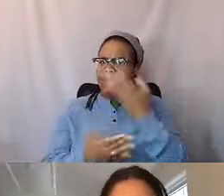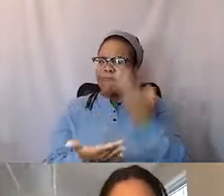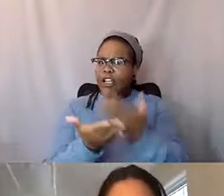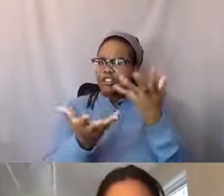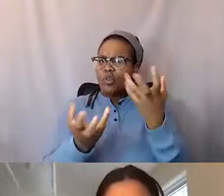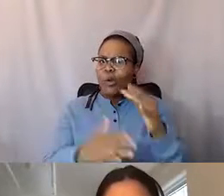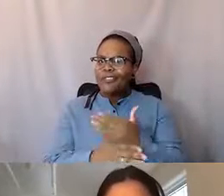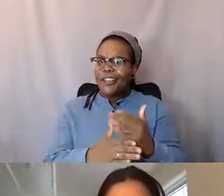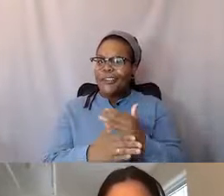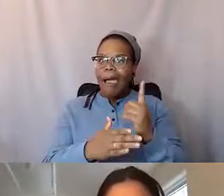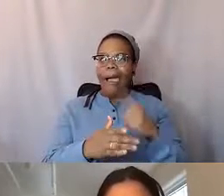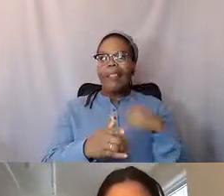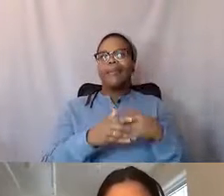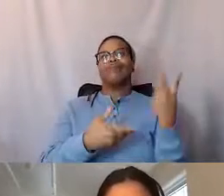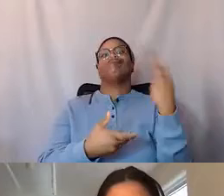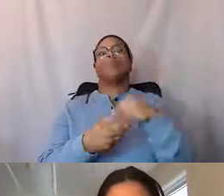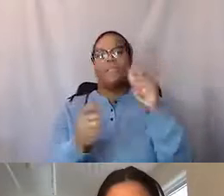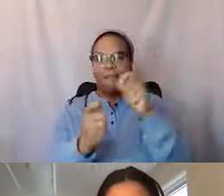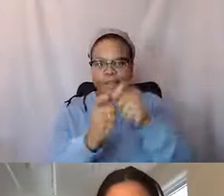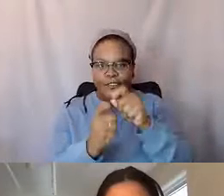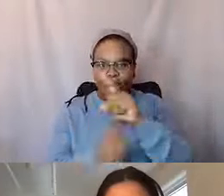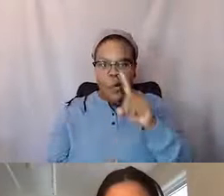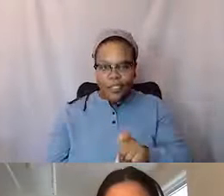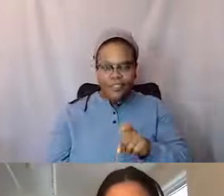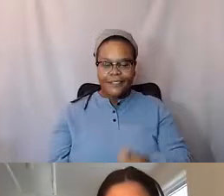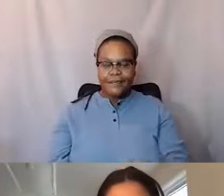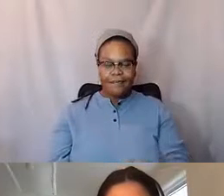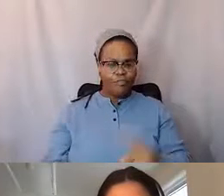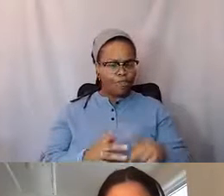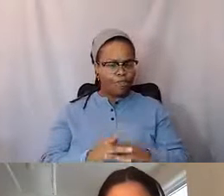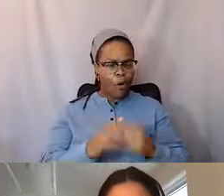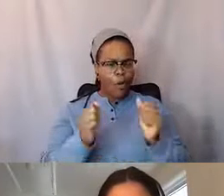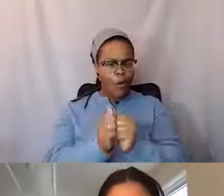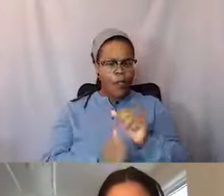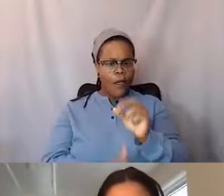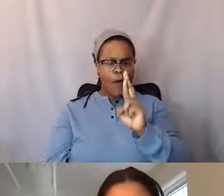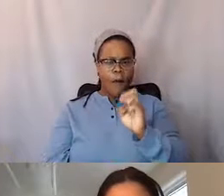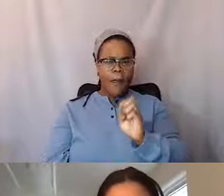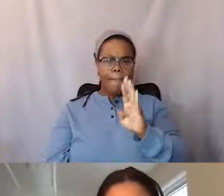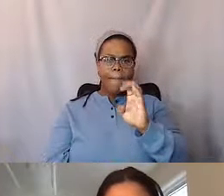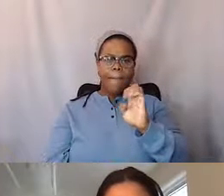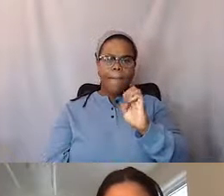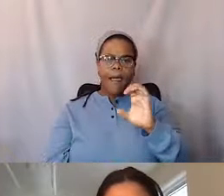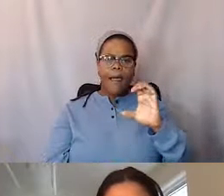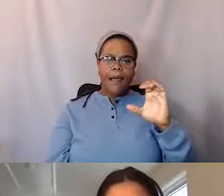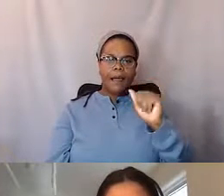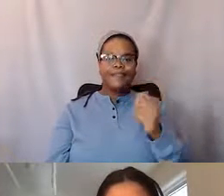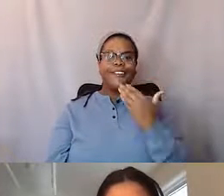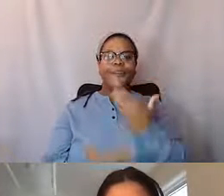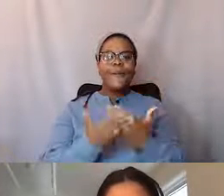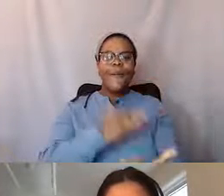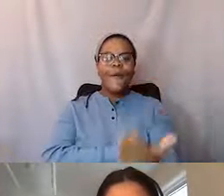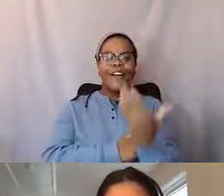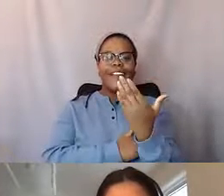and then we'll jump into the specific questions. Let's start with Rebecca. Hi, good morning.